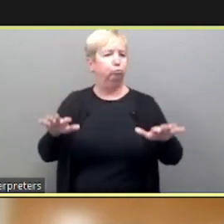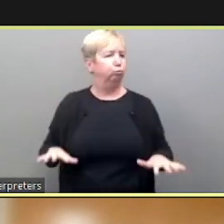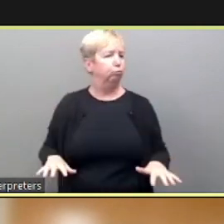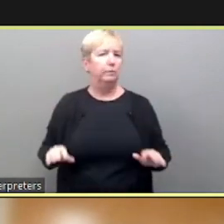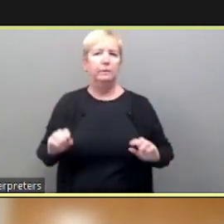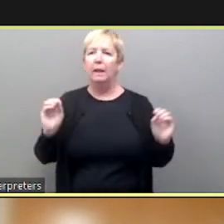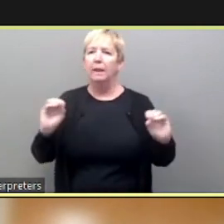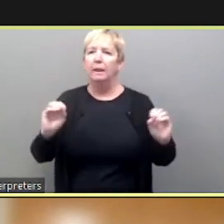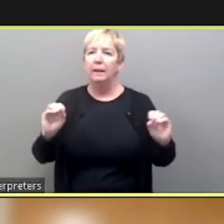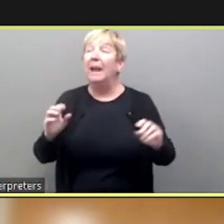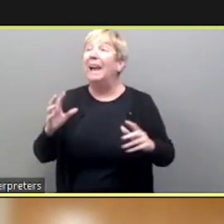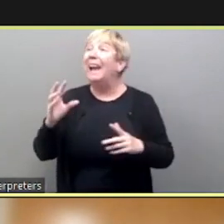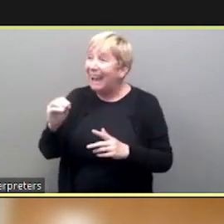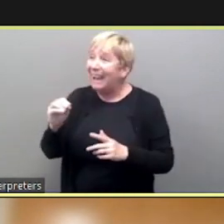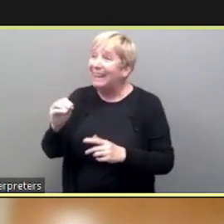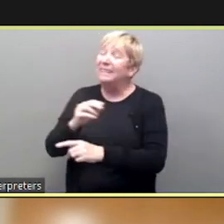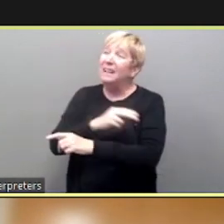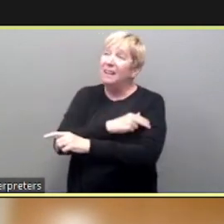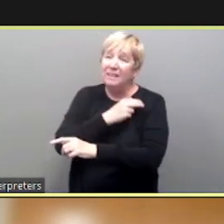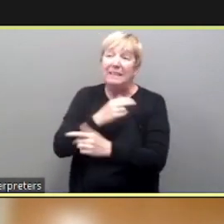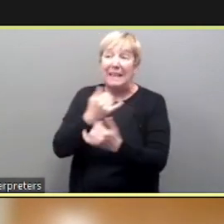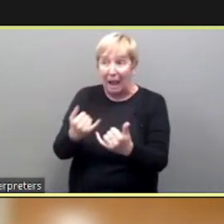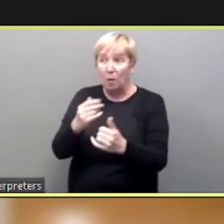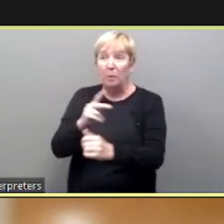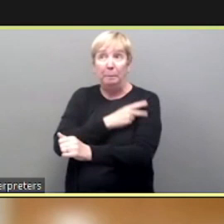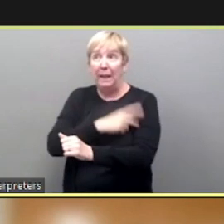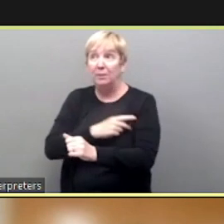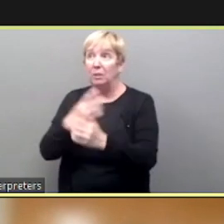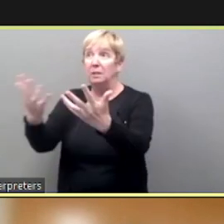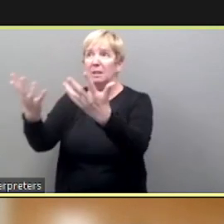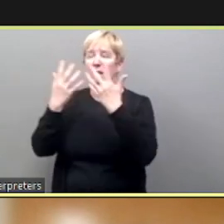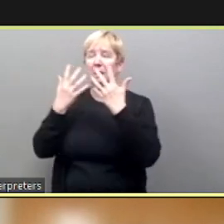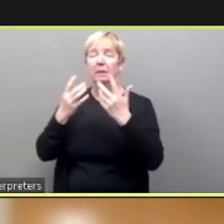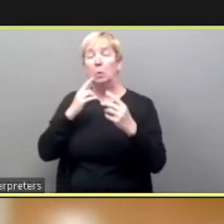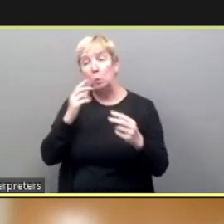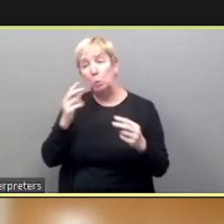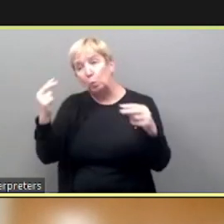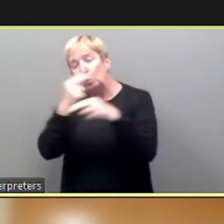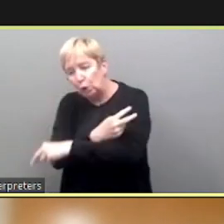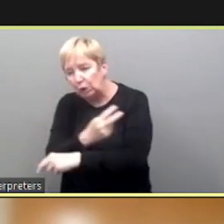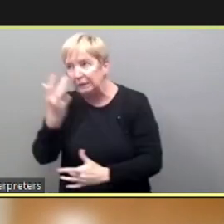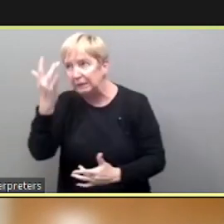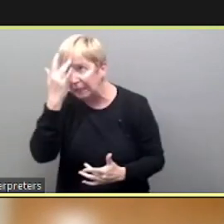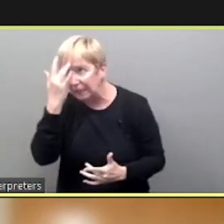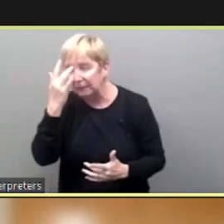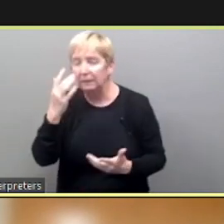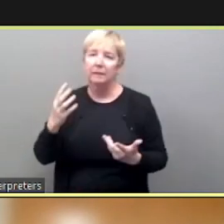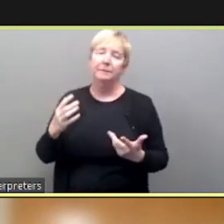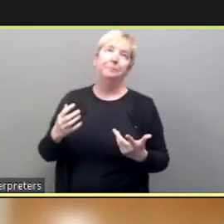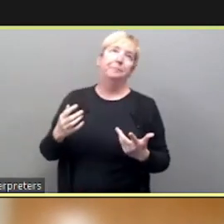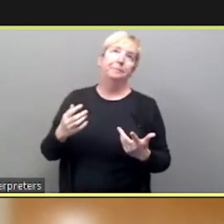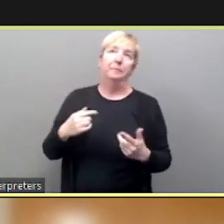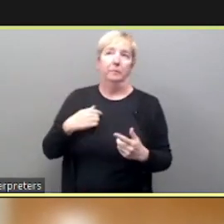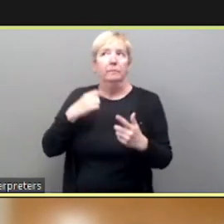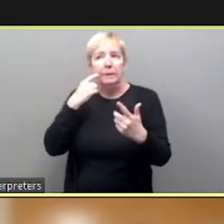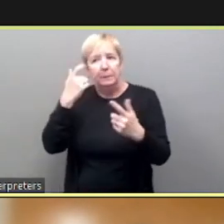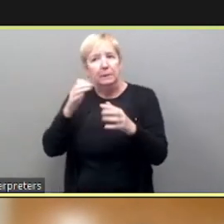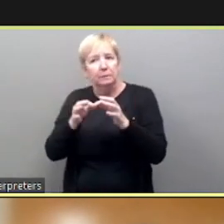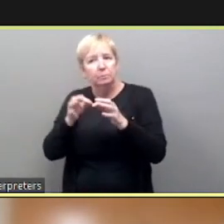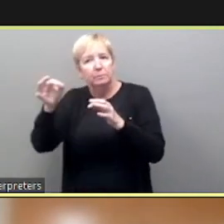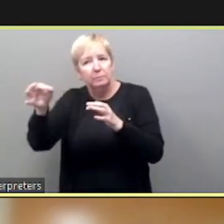back sicker and more complicated than ever, largely related to a delay in care. This, of course, is